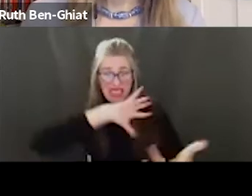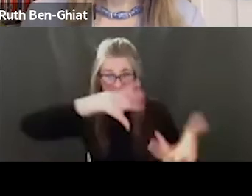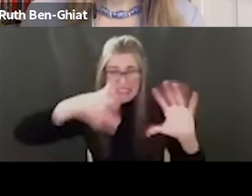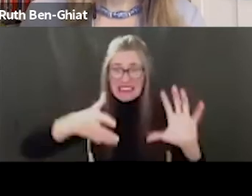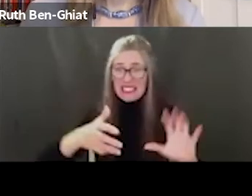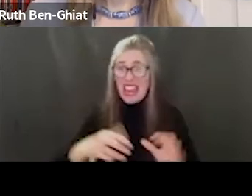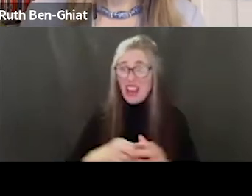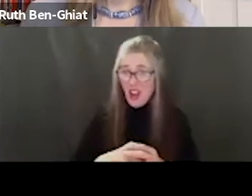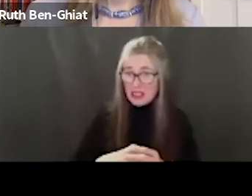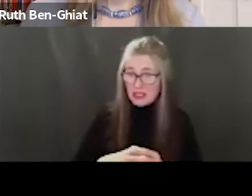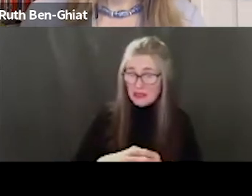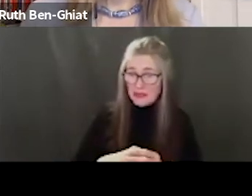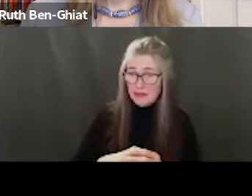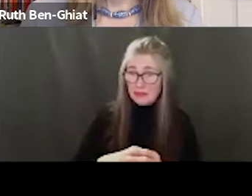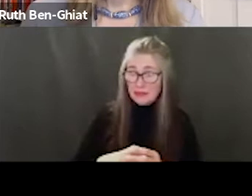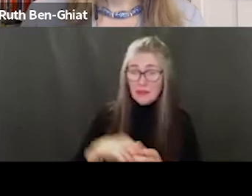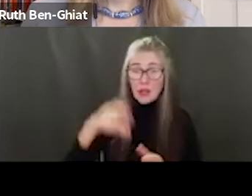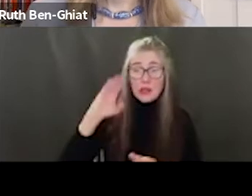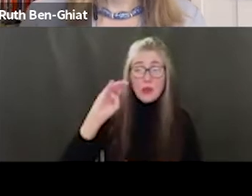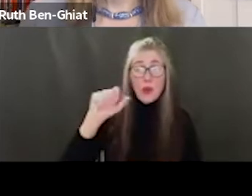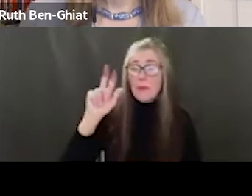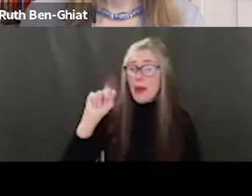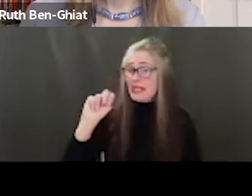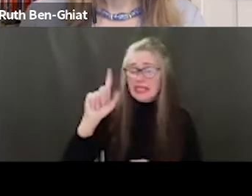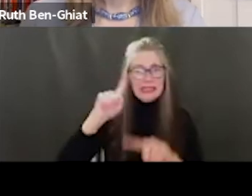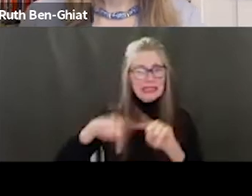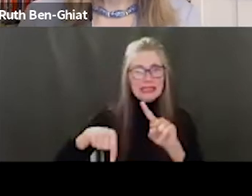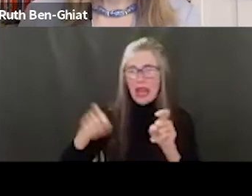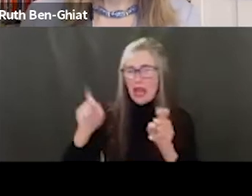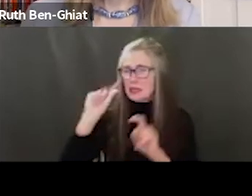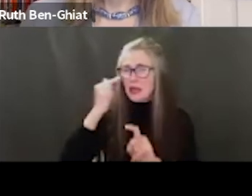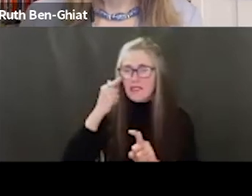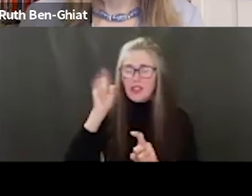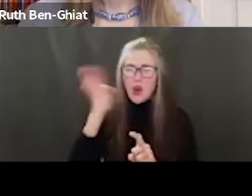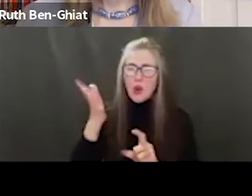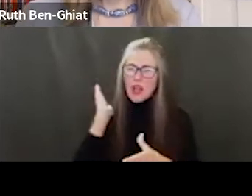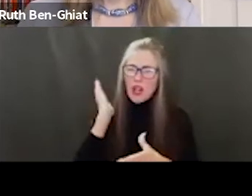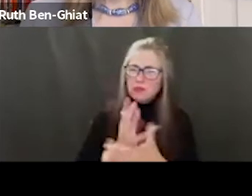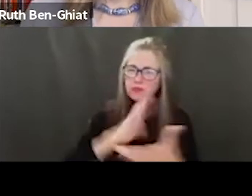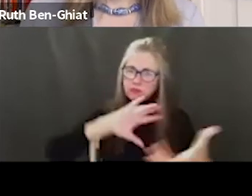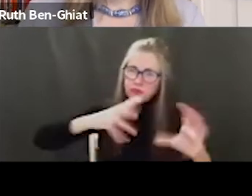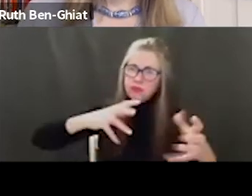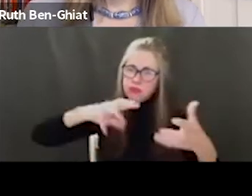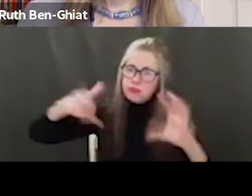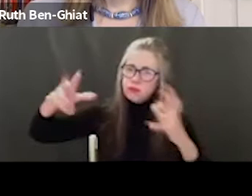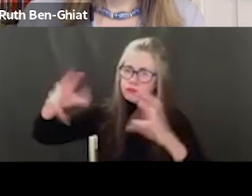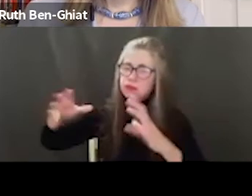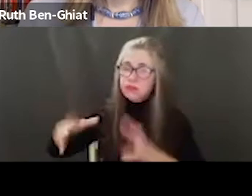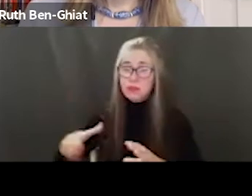idea that the Biden administration can't really govern. I'm not sure this will work.